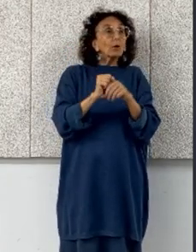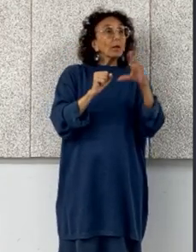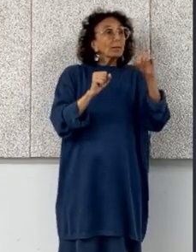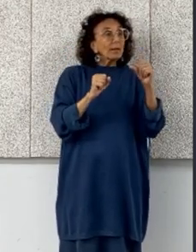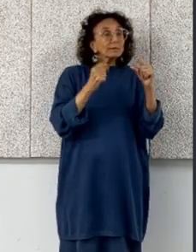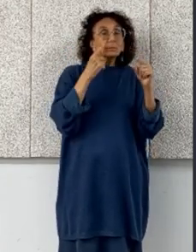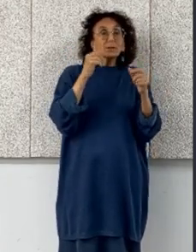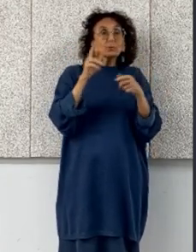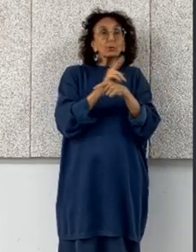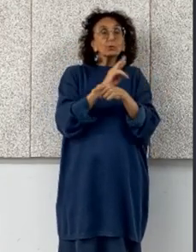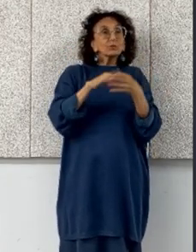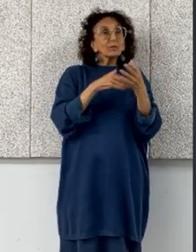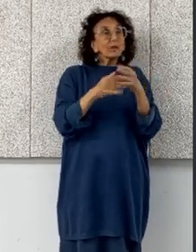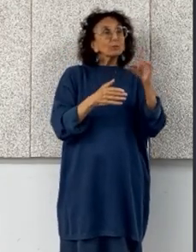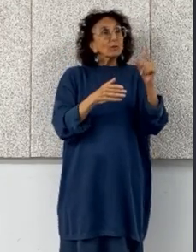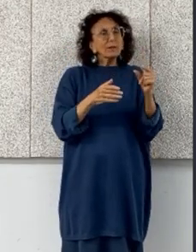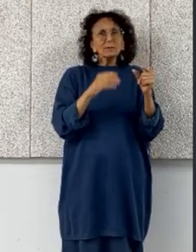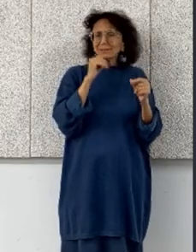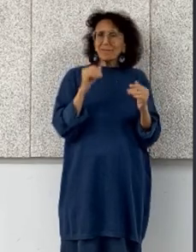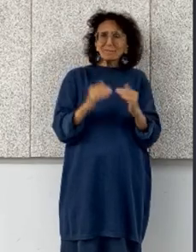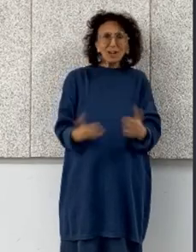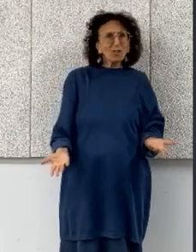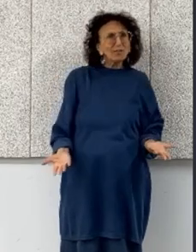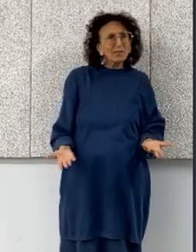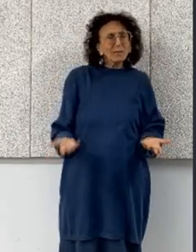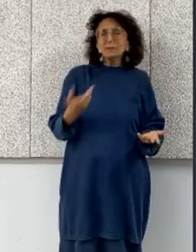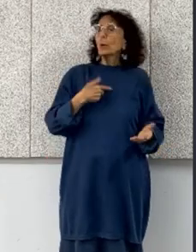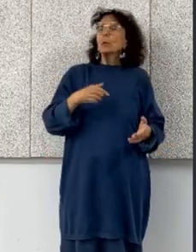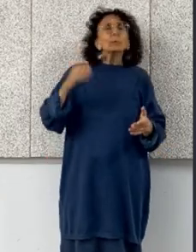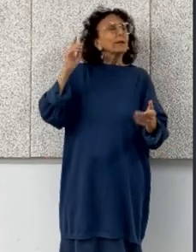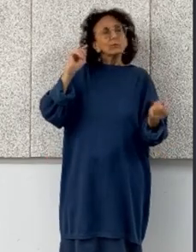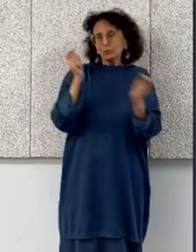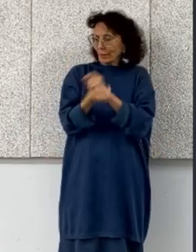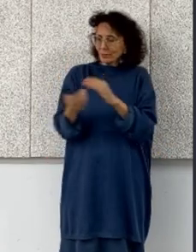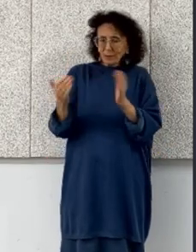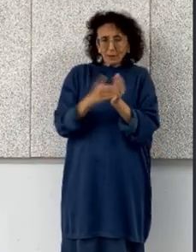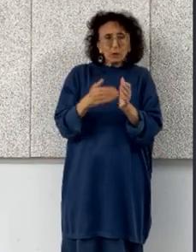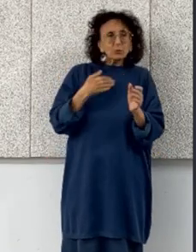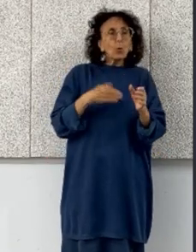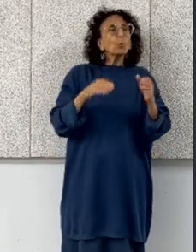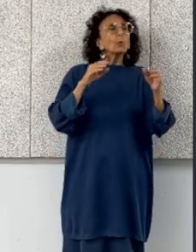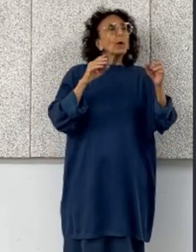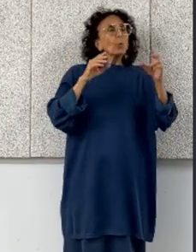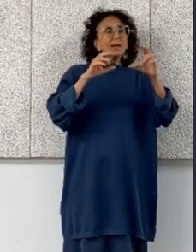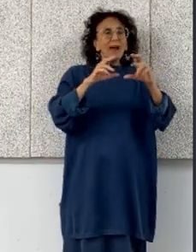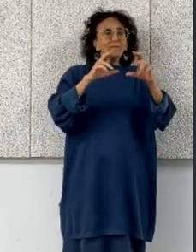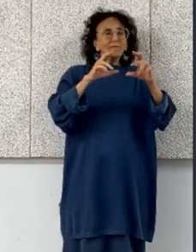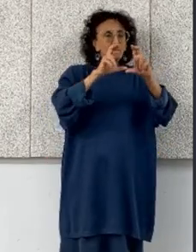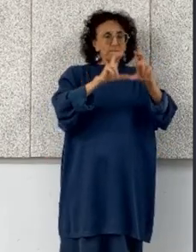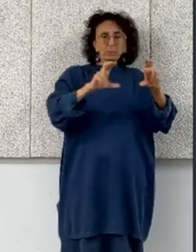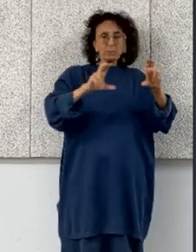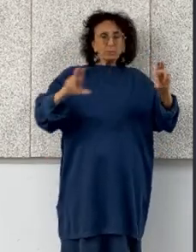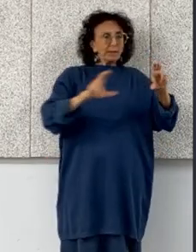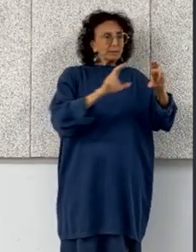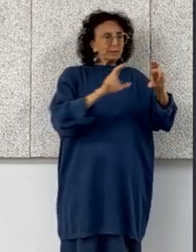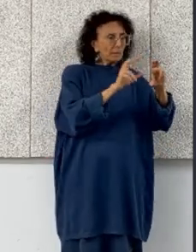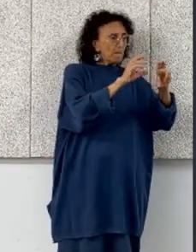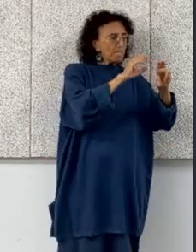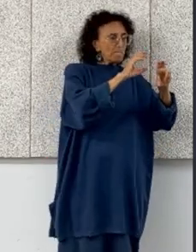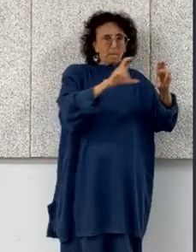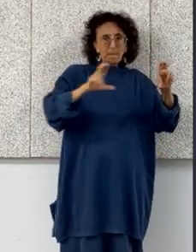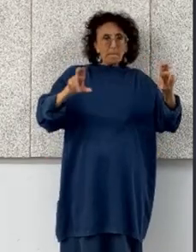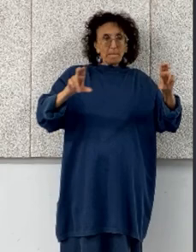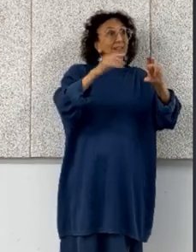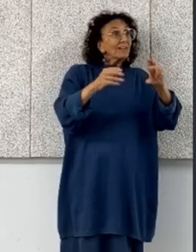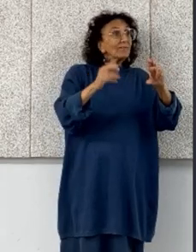rehearsal schedule was less, that's just not fair. So we're not doing that anymore. So there's a base level that we're paying everybody, but if we go over the hours that we estimated, we're paying